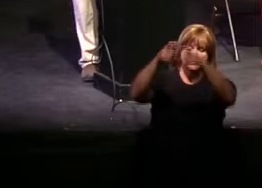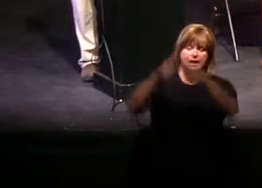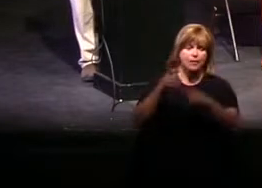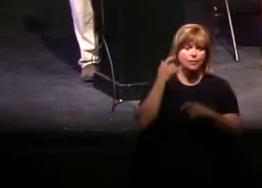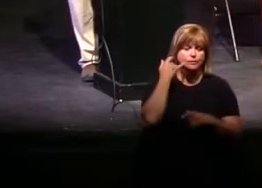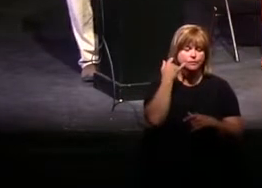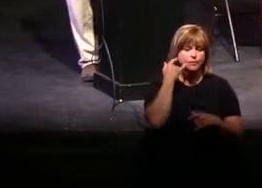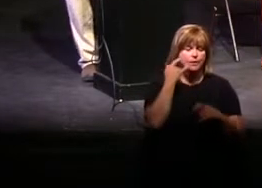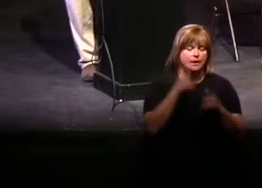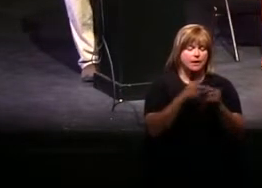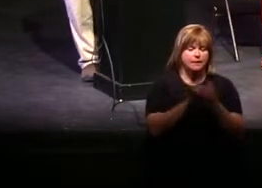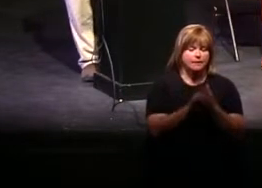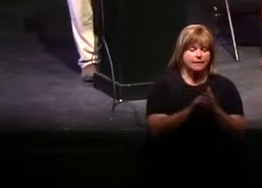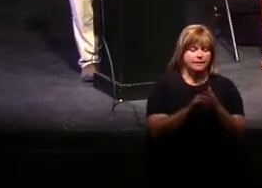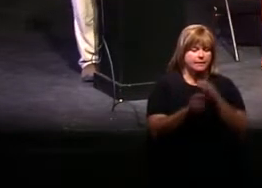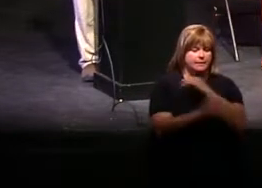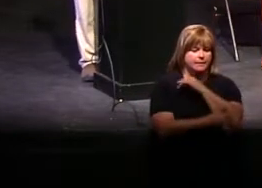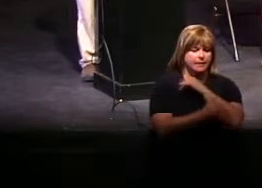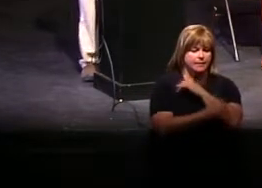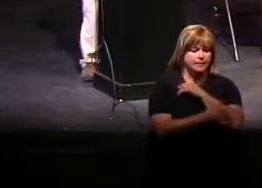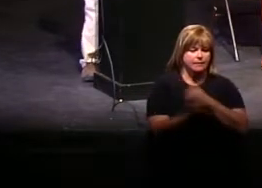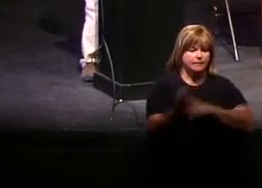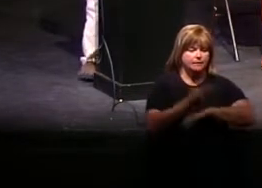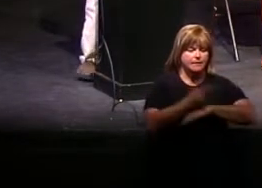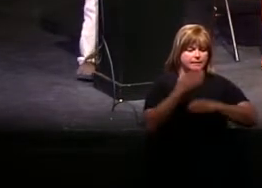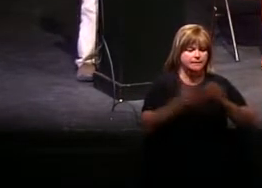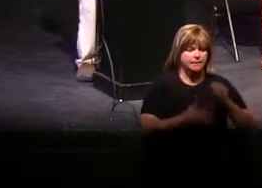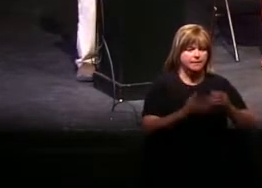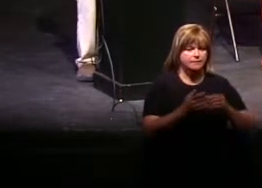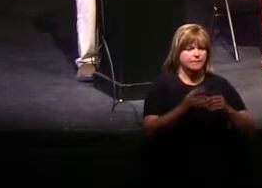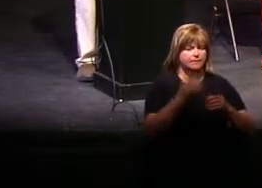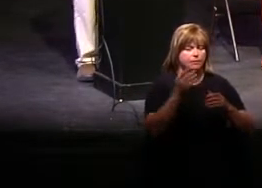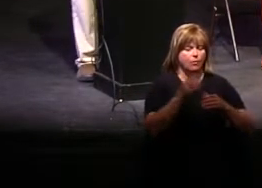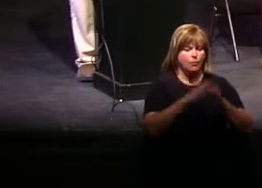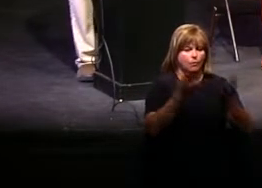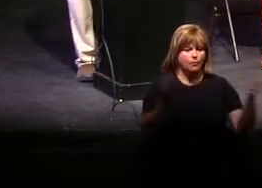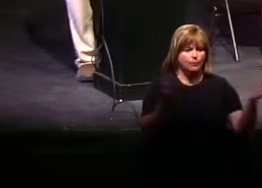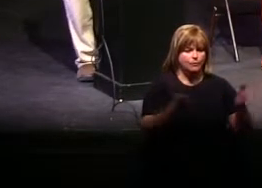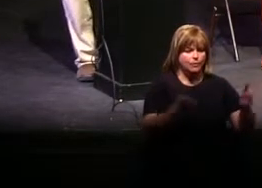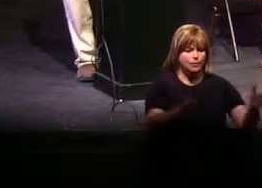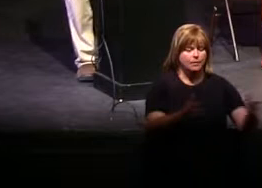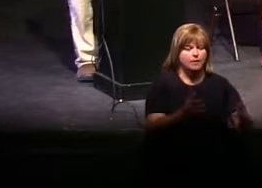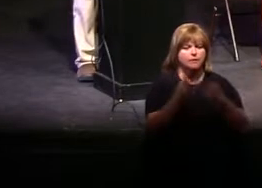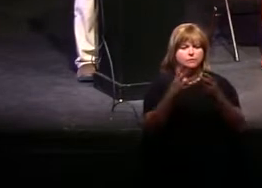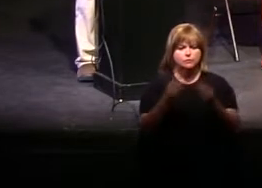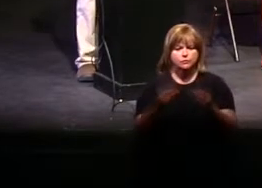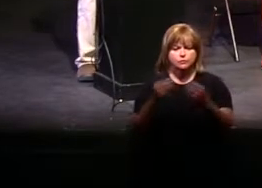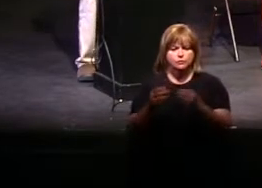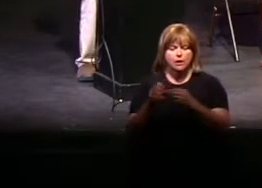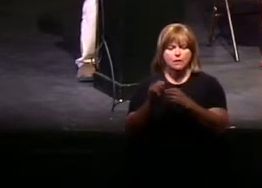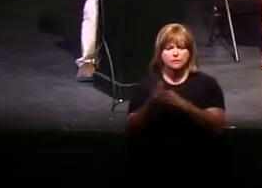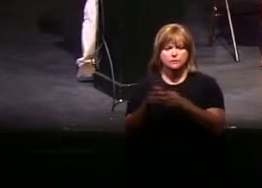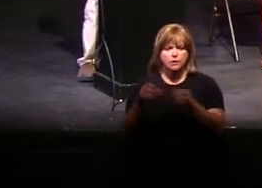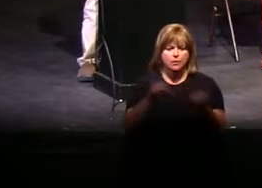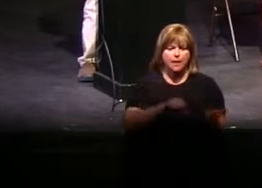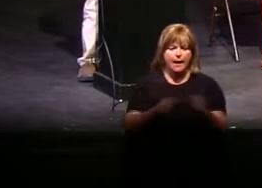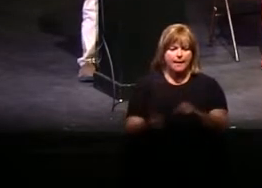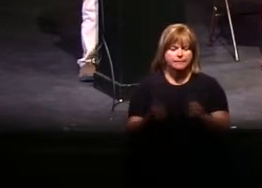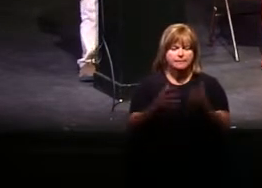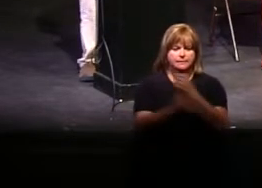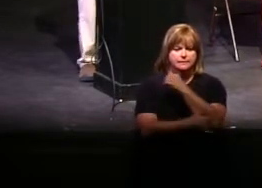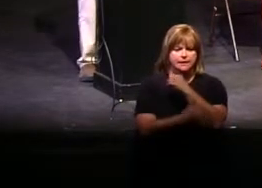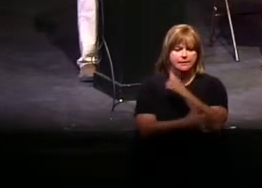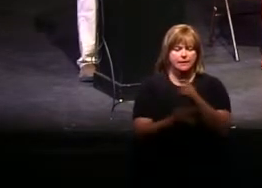a day's drive from the end of the open road, Softshell Baptist County, Pentecostal Pancake